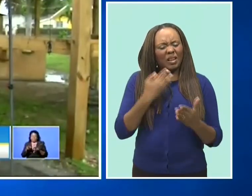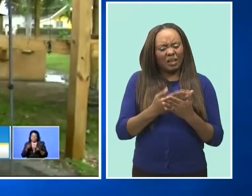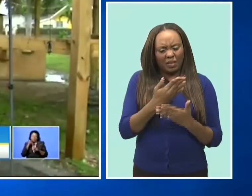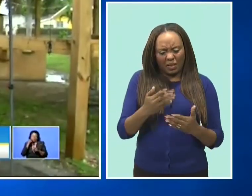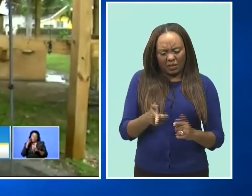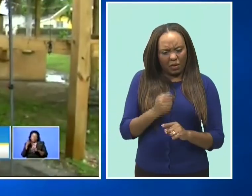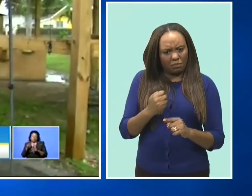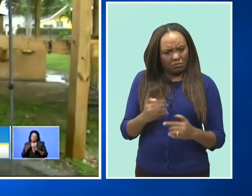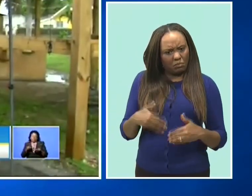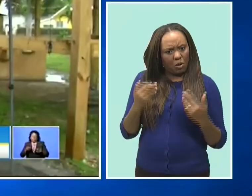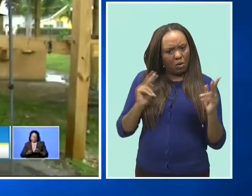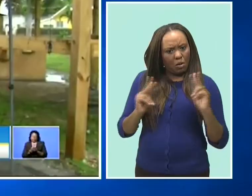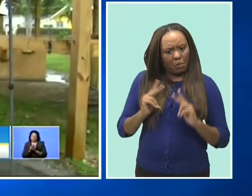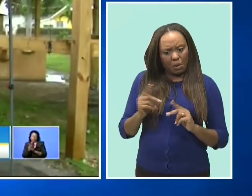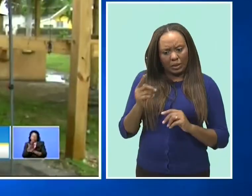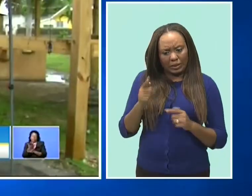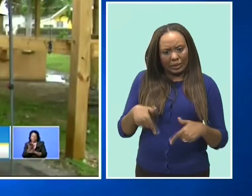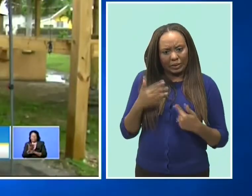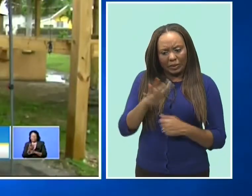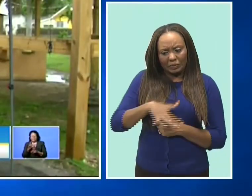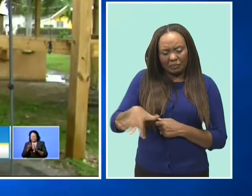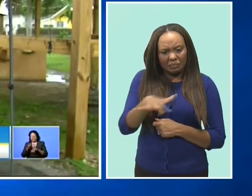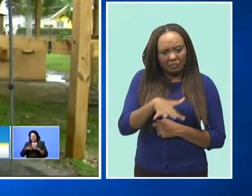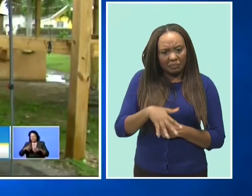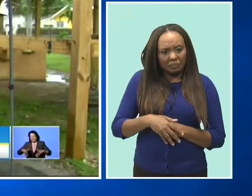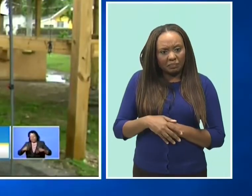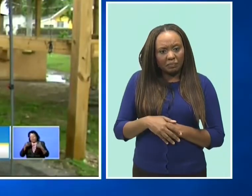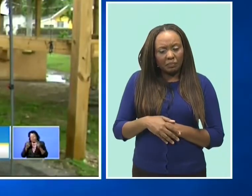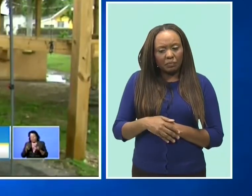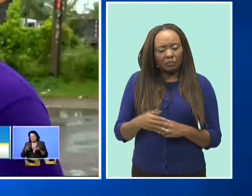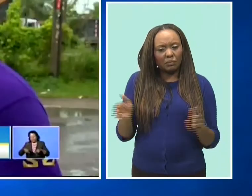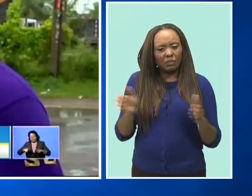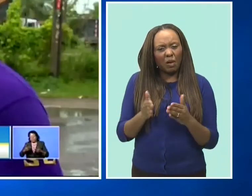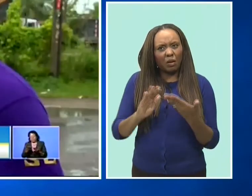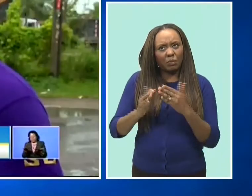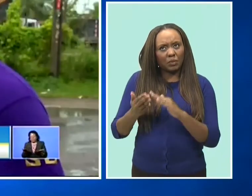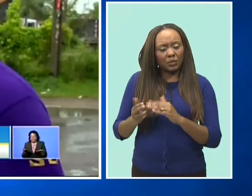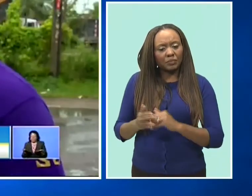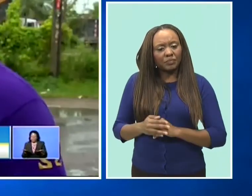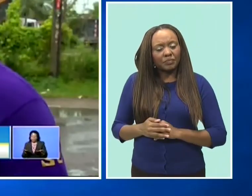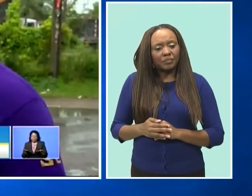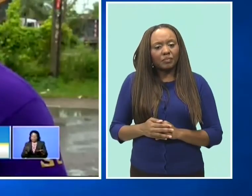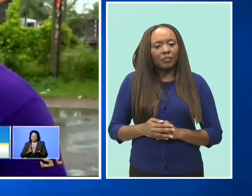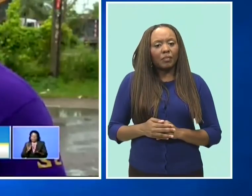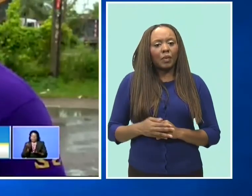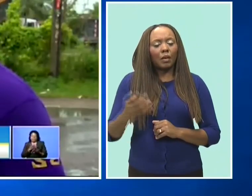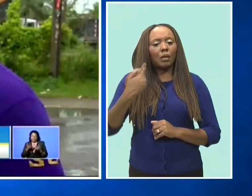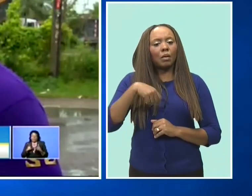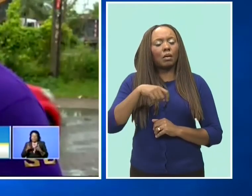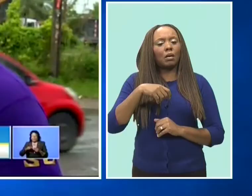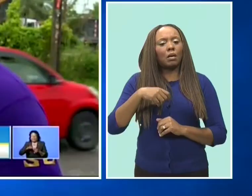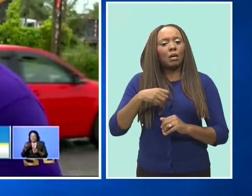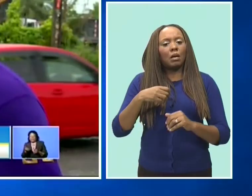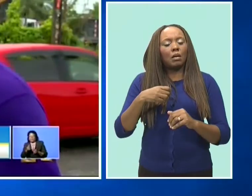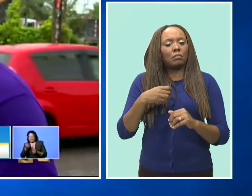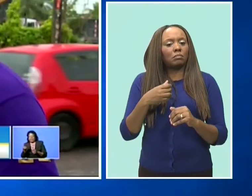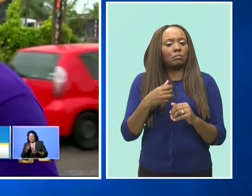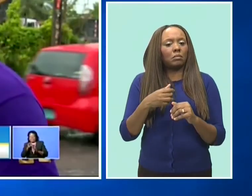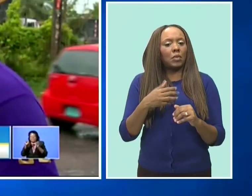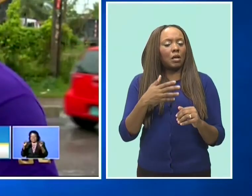reside in young people, including those who live in the Nassau Village community. Initially, we have the every other Saturday